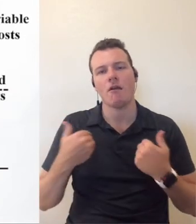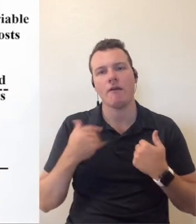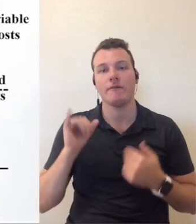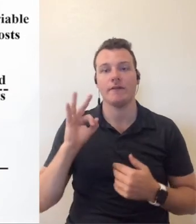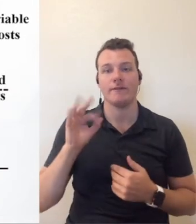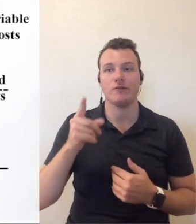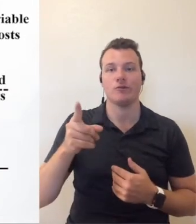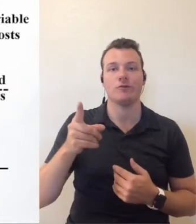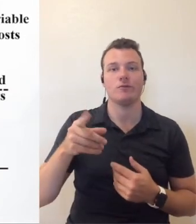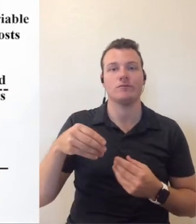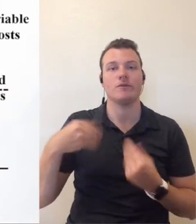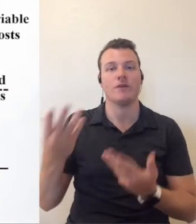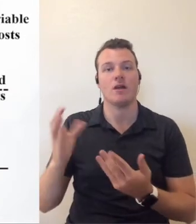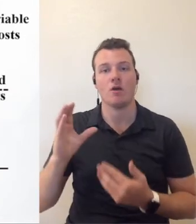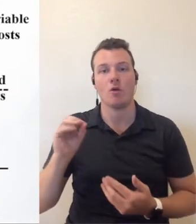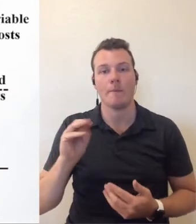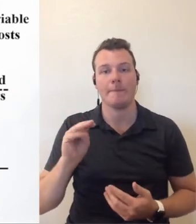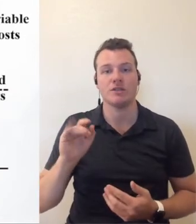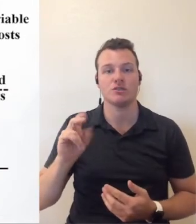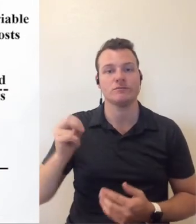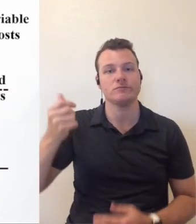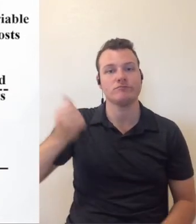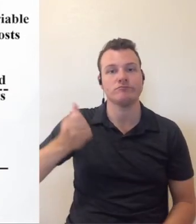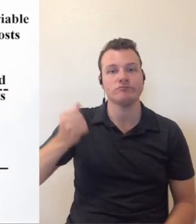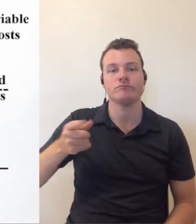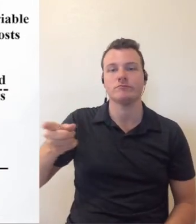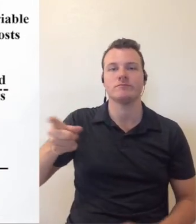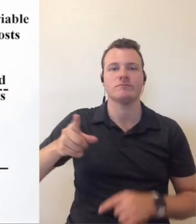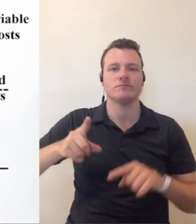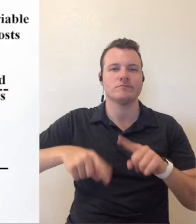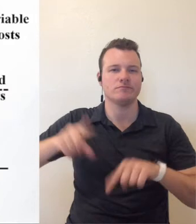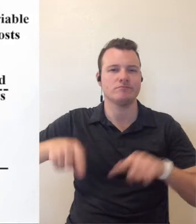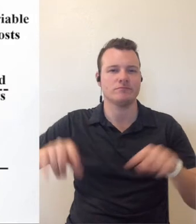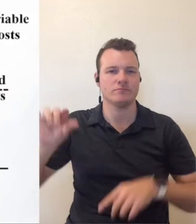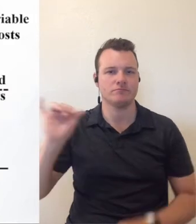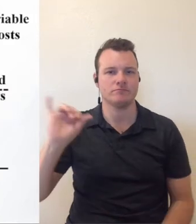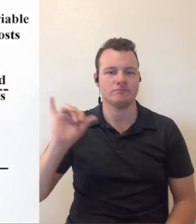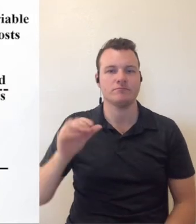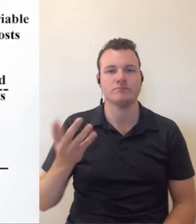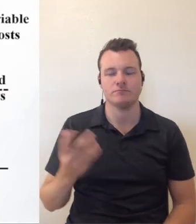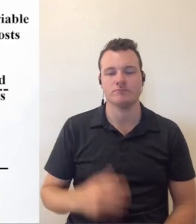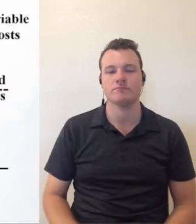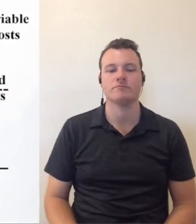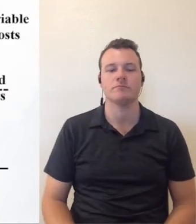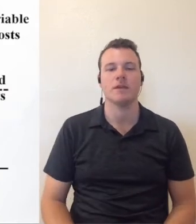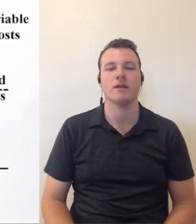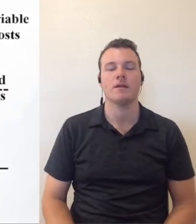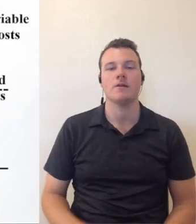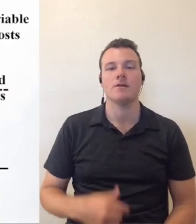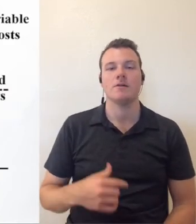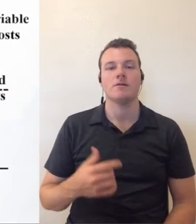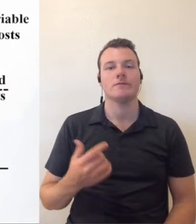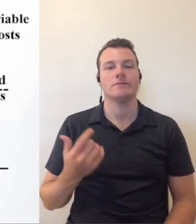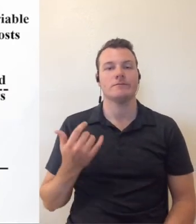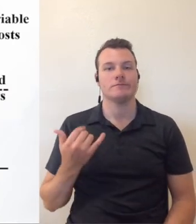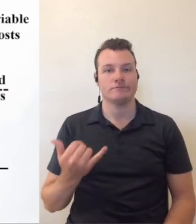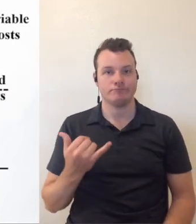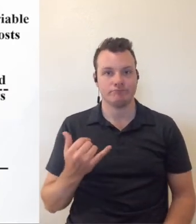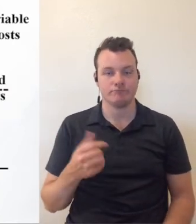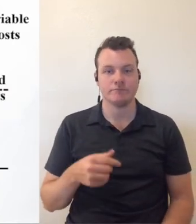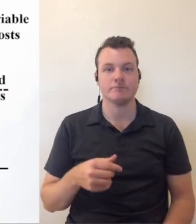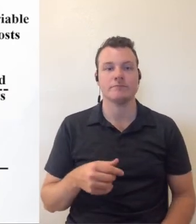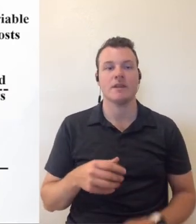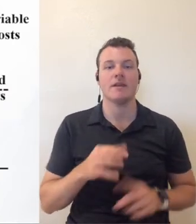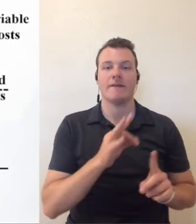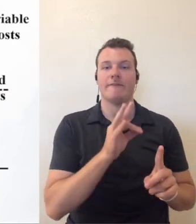If you give out commissions, those are going to be variable. So those are things that are variable. And what we want to do is we want to figure out